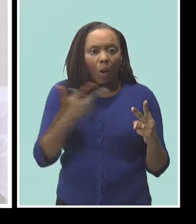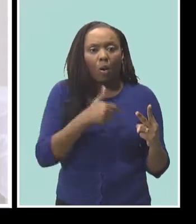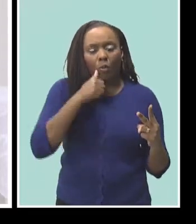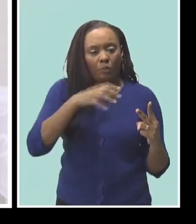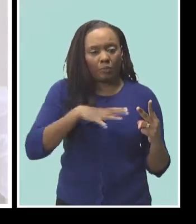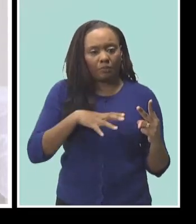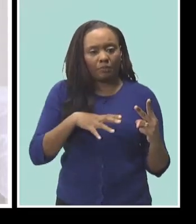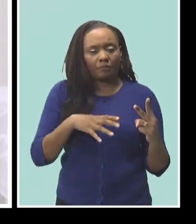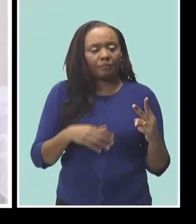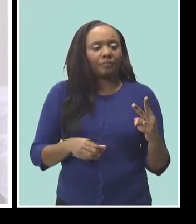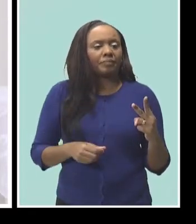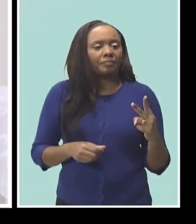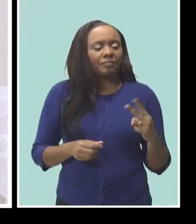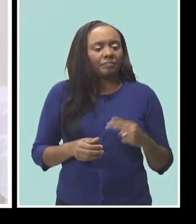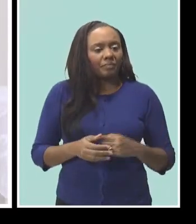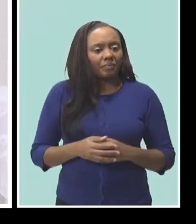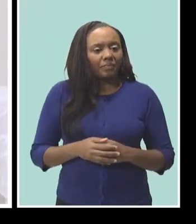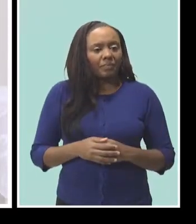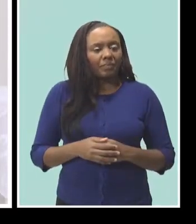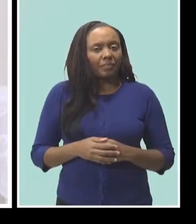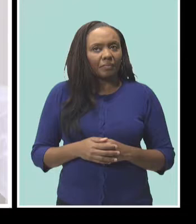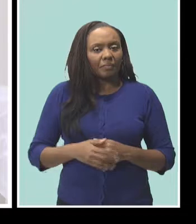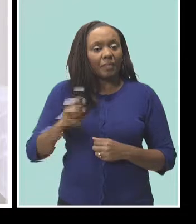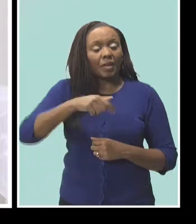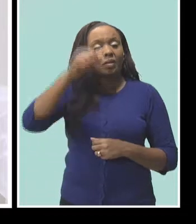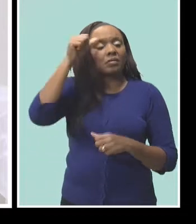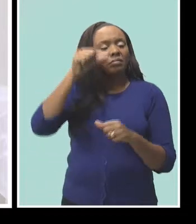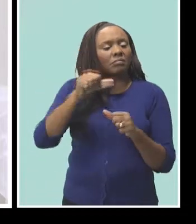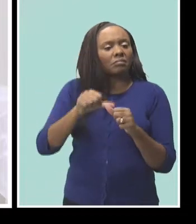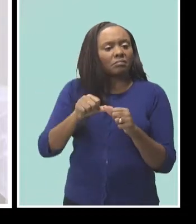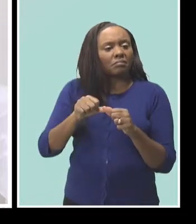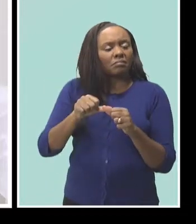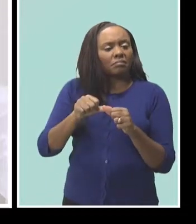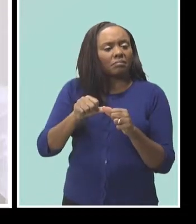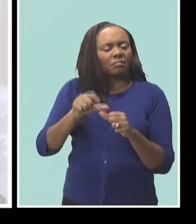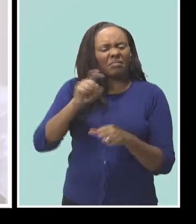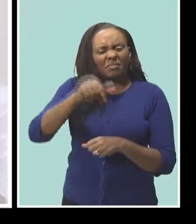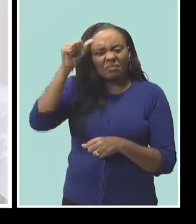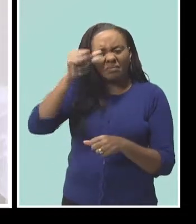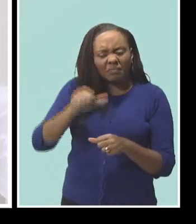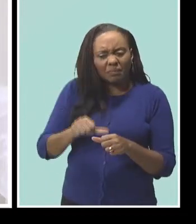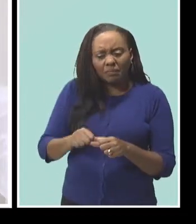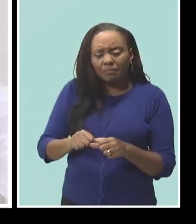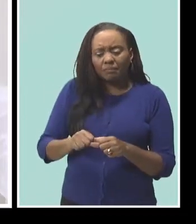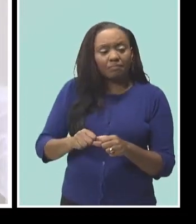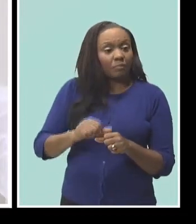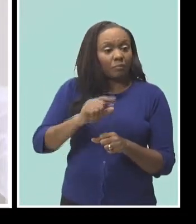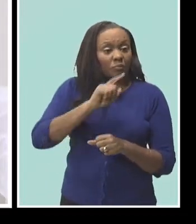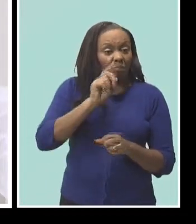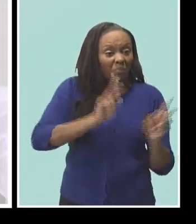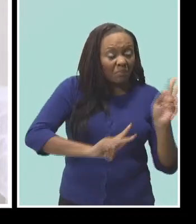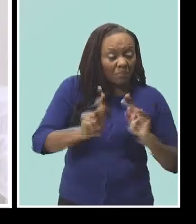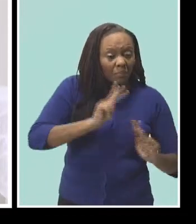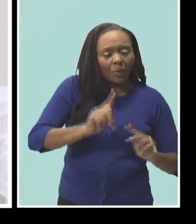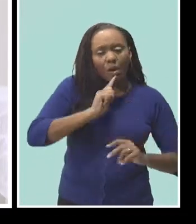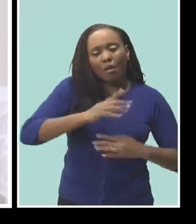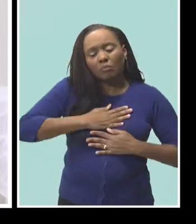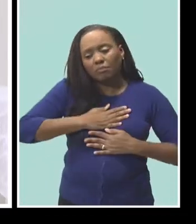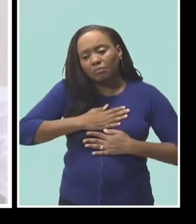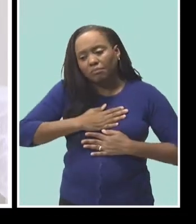What we must remember, there are things and there are persons that are willing